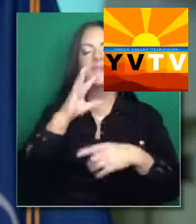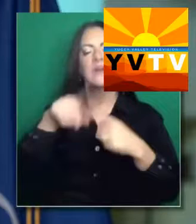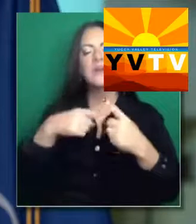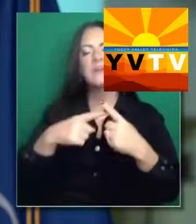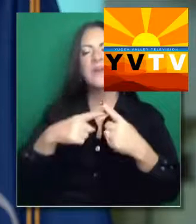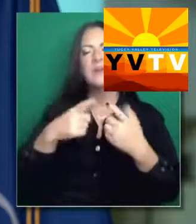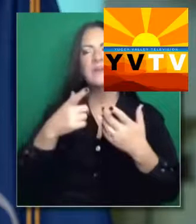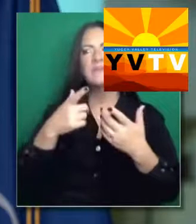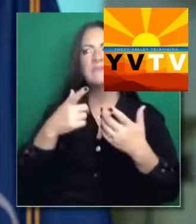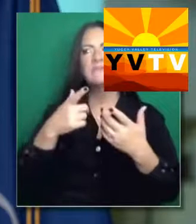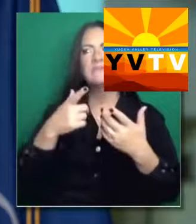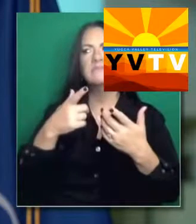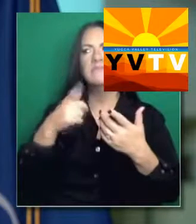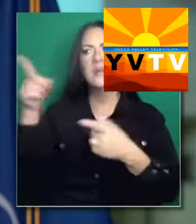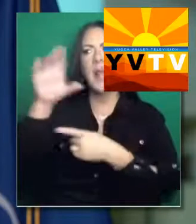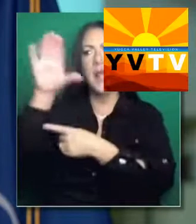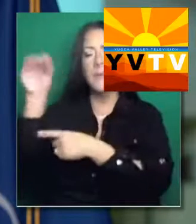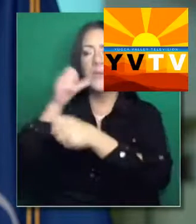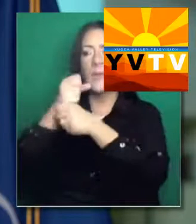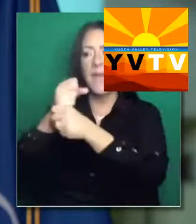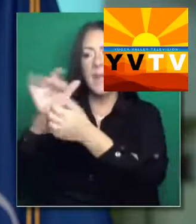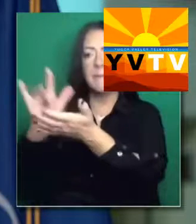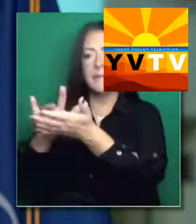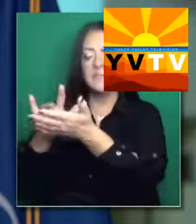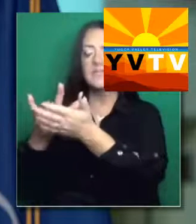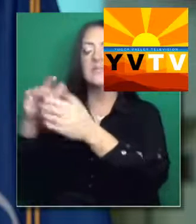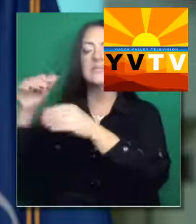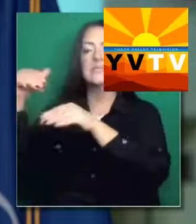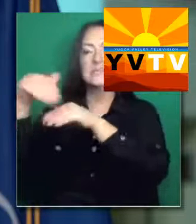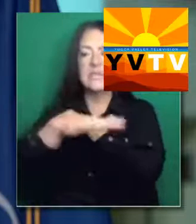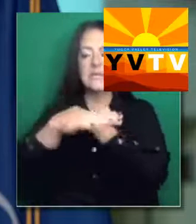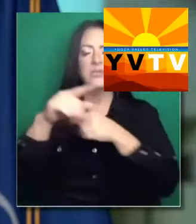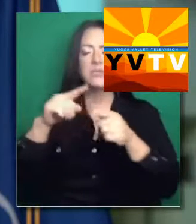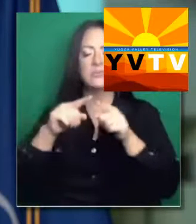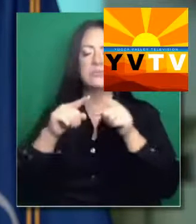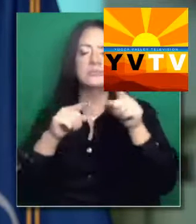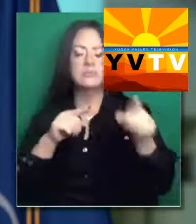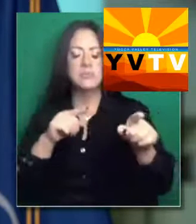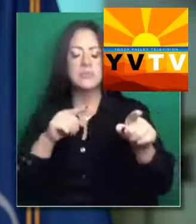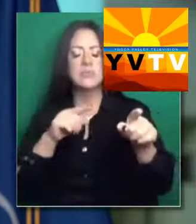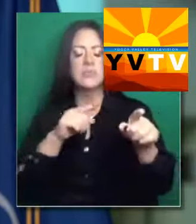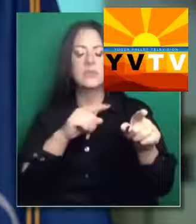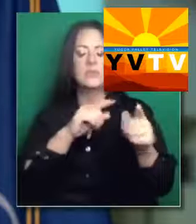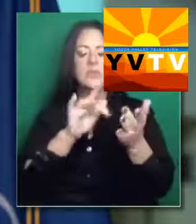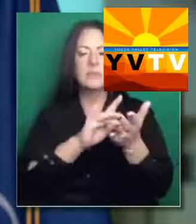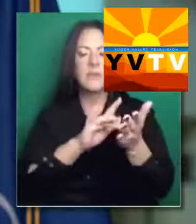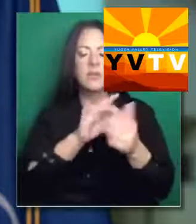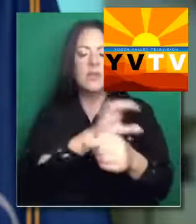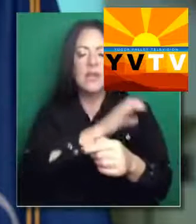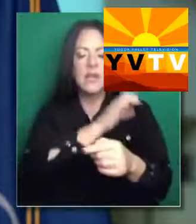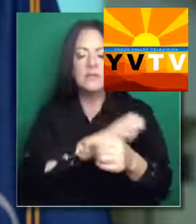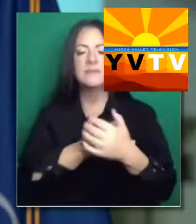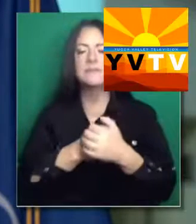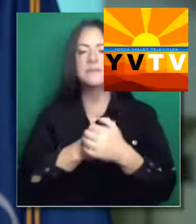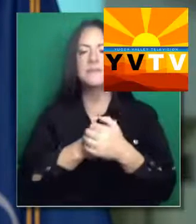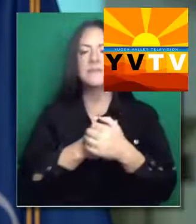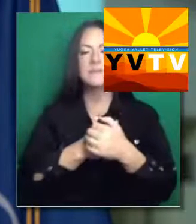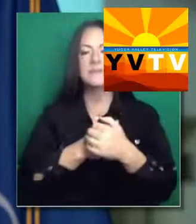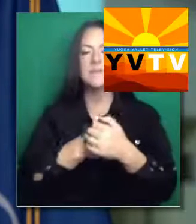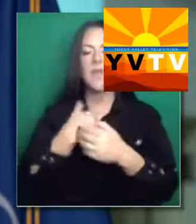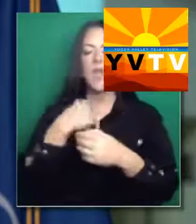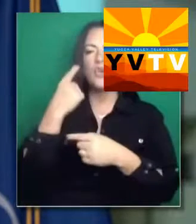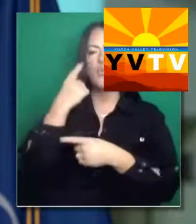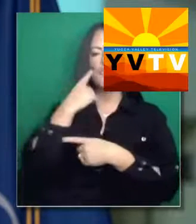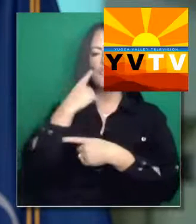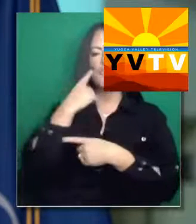there's a shot tracker managed by Bloomberg News that shows California near the very bottom of all states, in